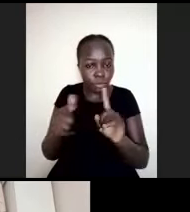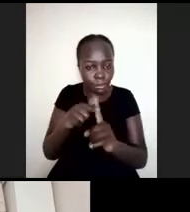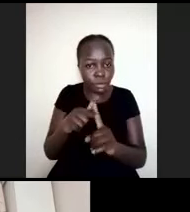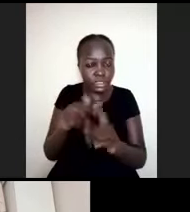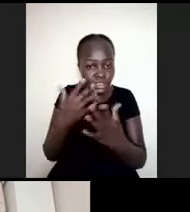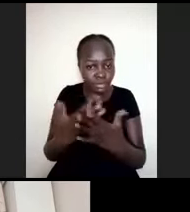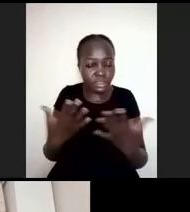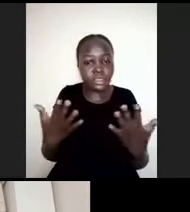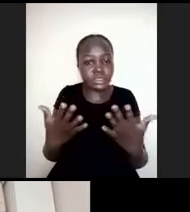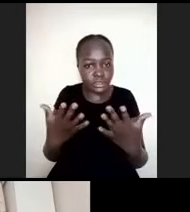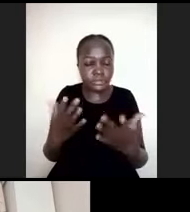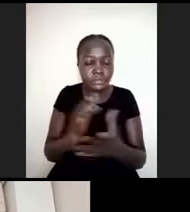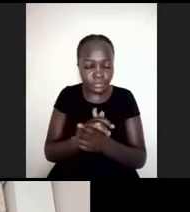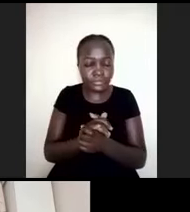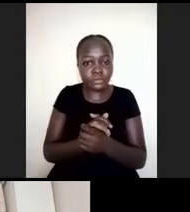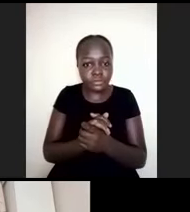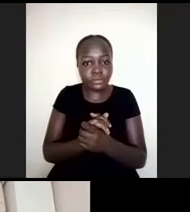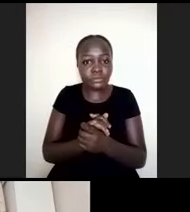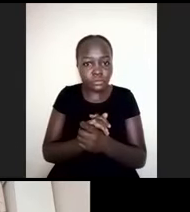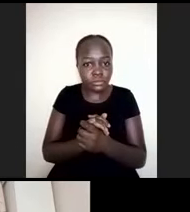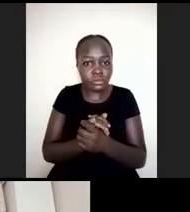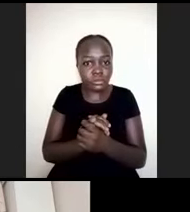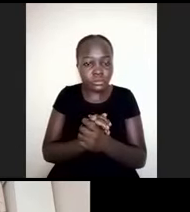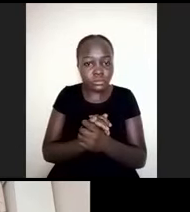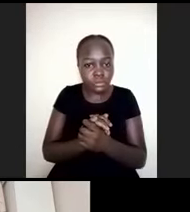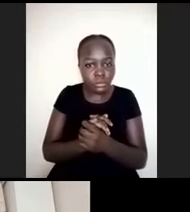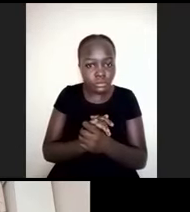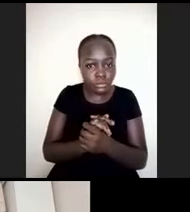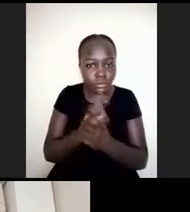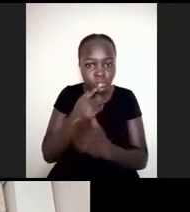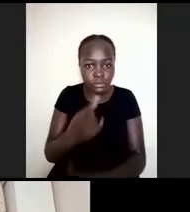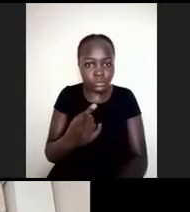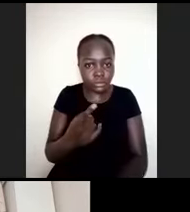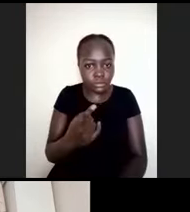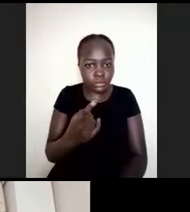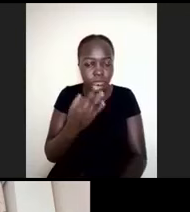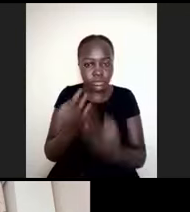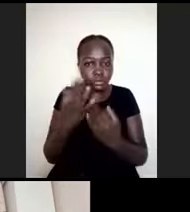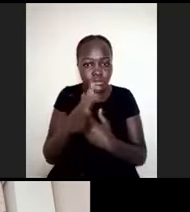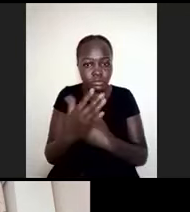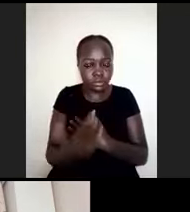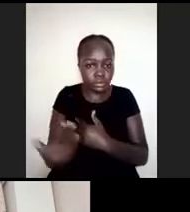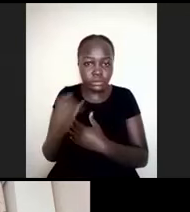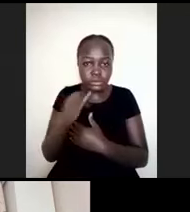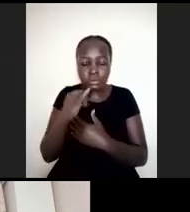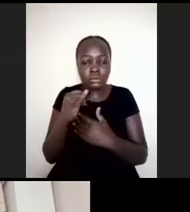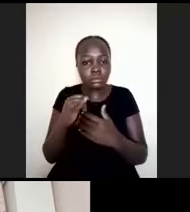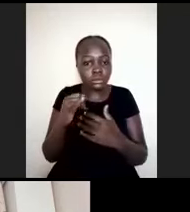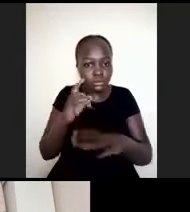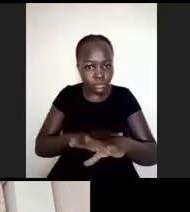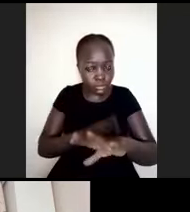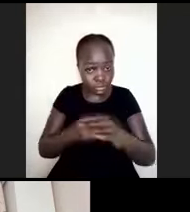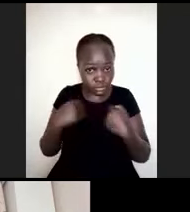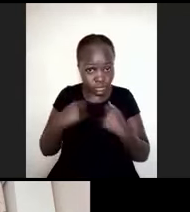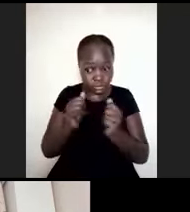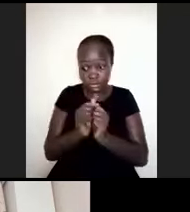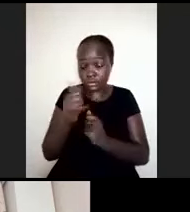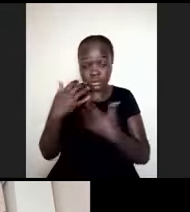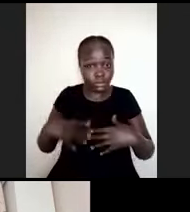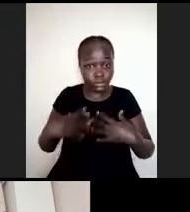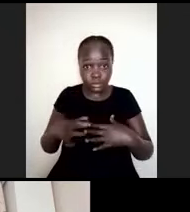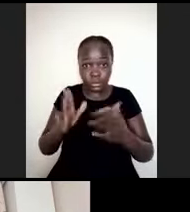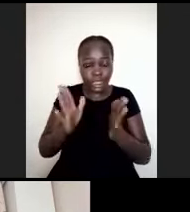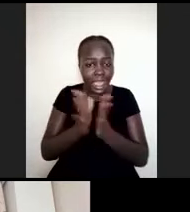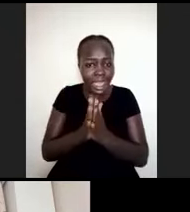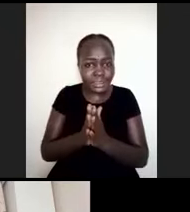know, so if your child is hanging out with people and they are turning out to be